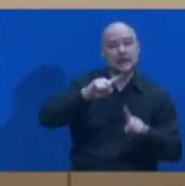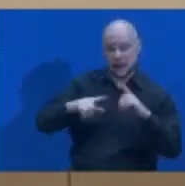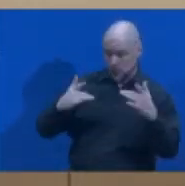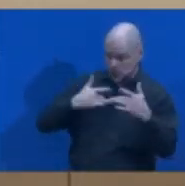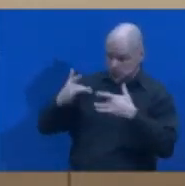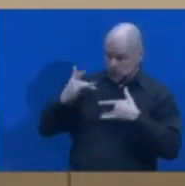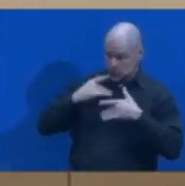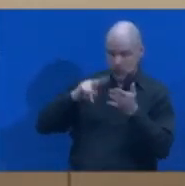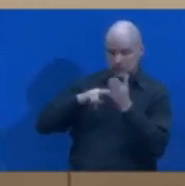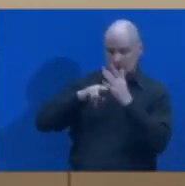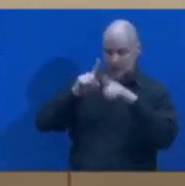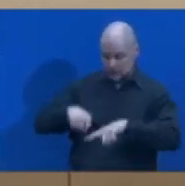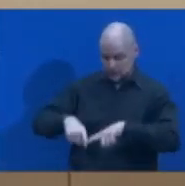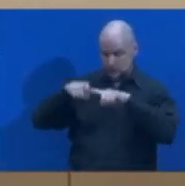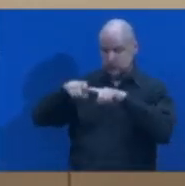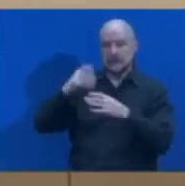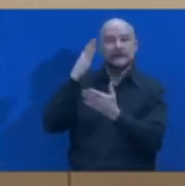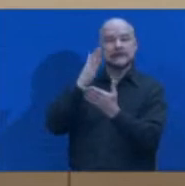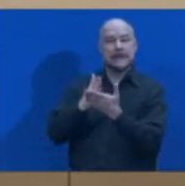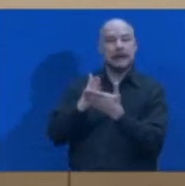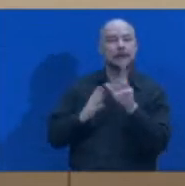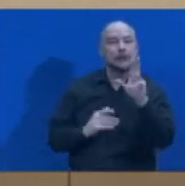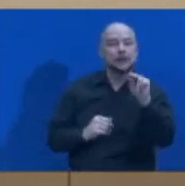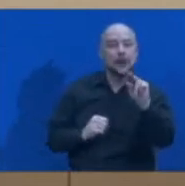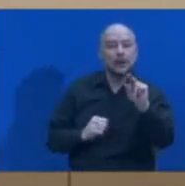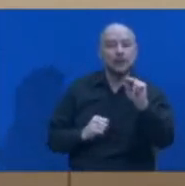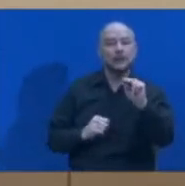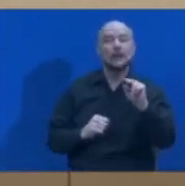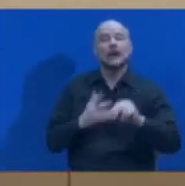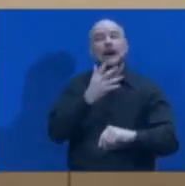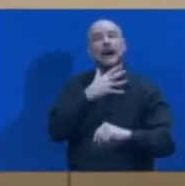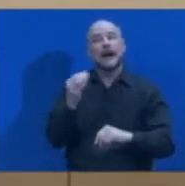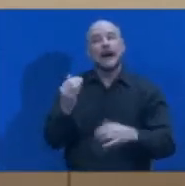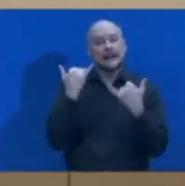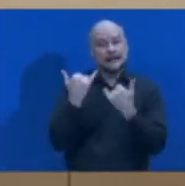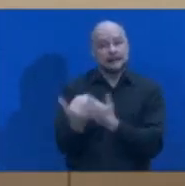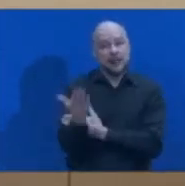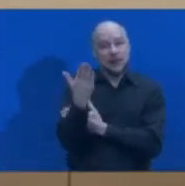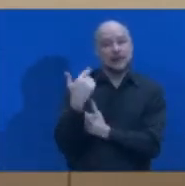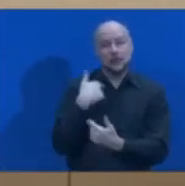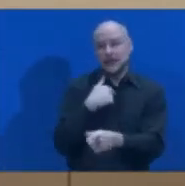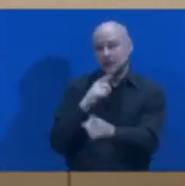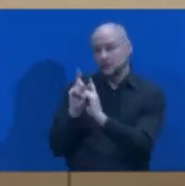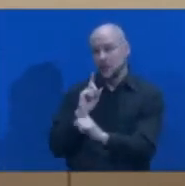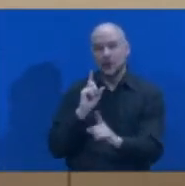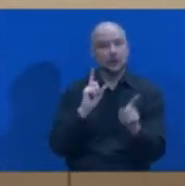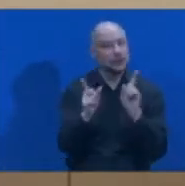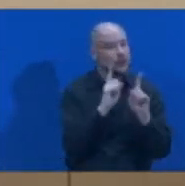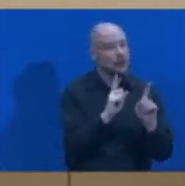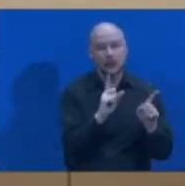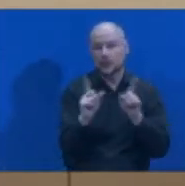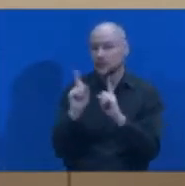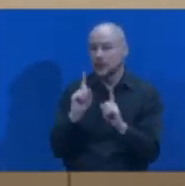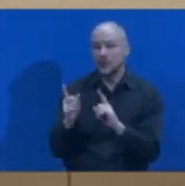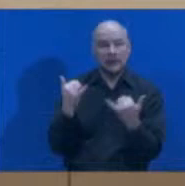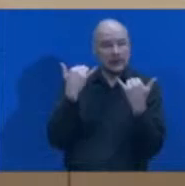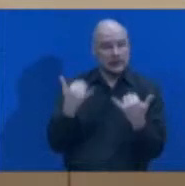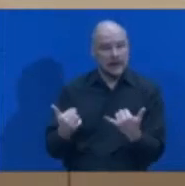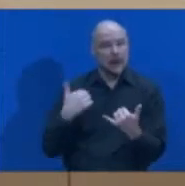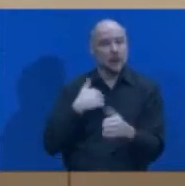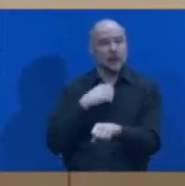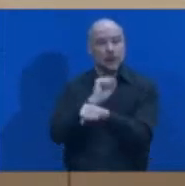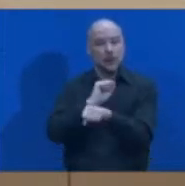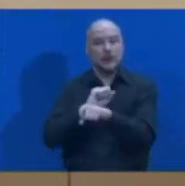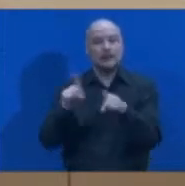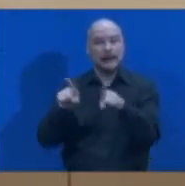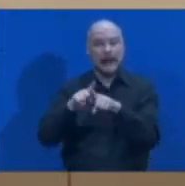forward. I was having a conversation earlier today, and I think what we are doing now is working as a